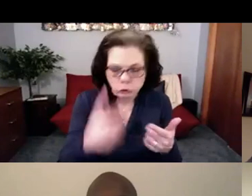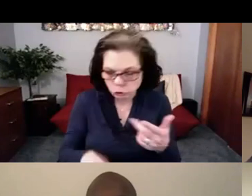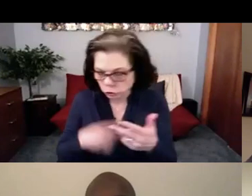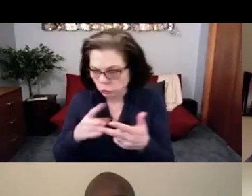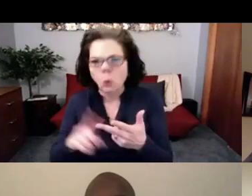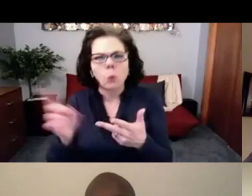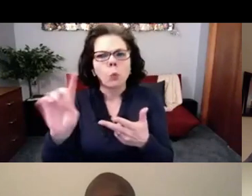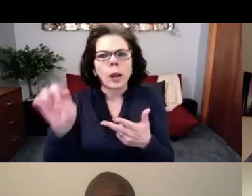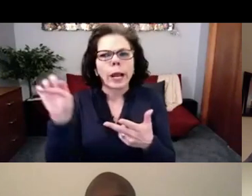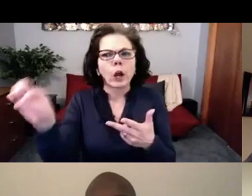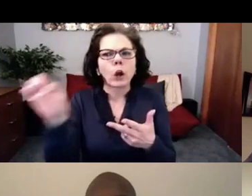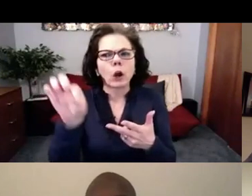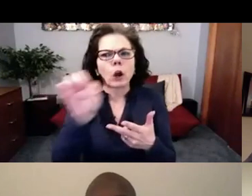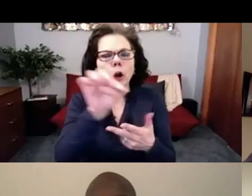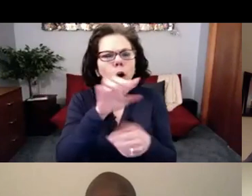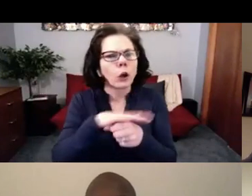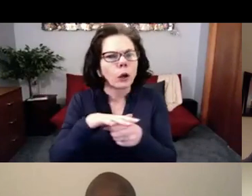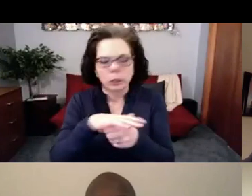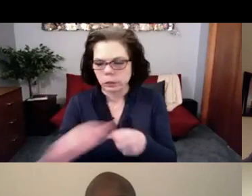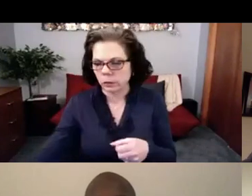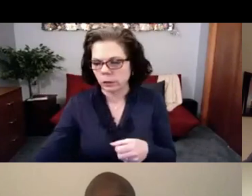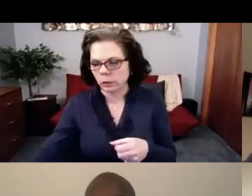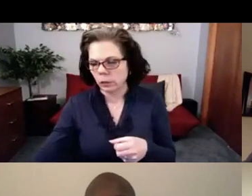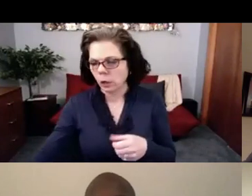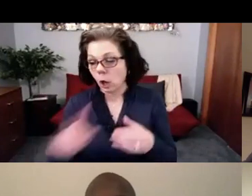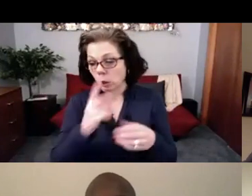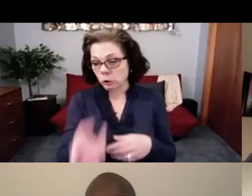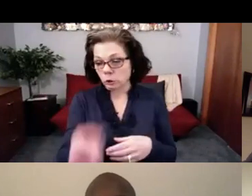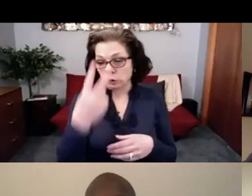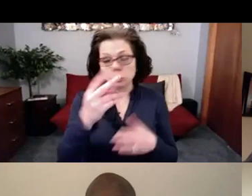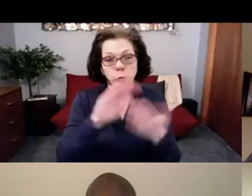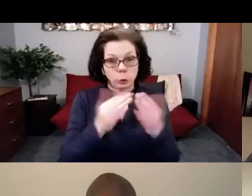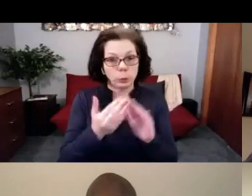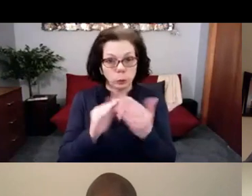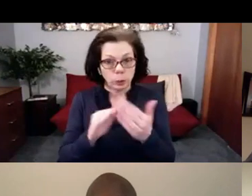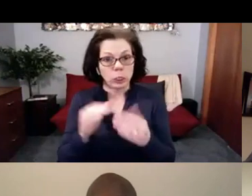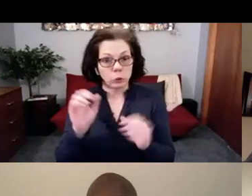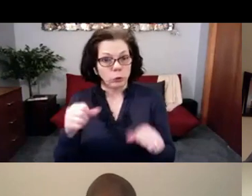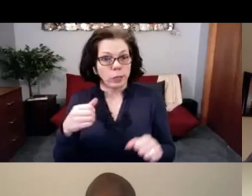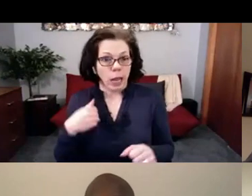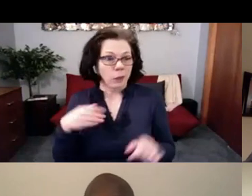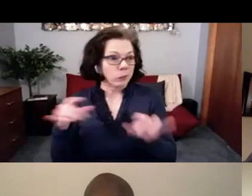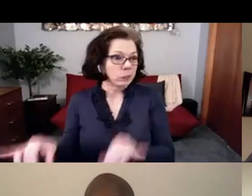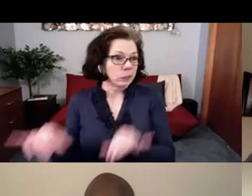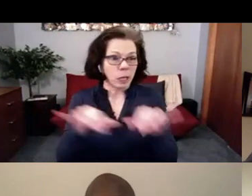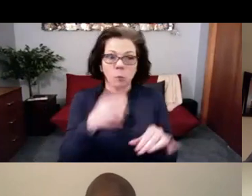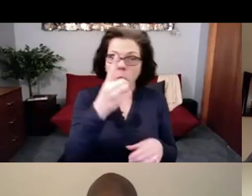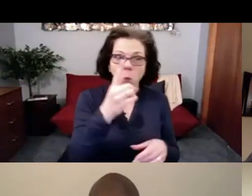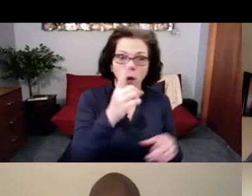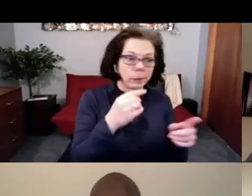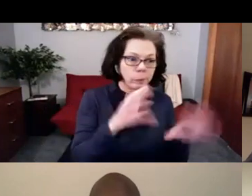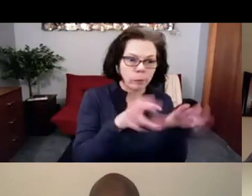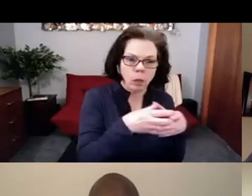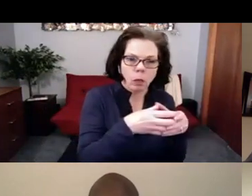are. An example is 2 communities could have the same data points, but one community could have those clustered in nursing